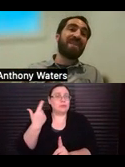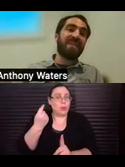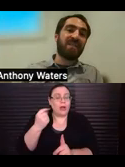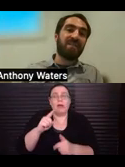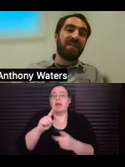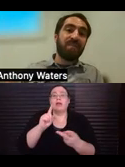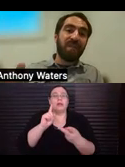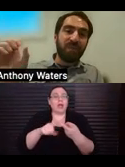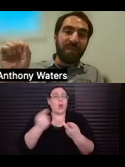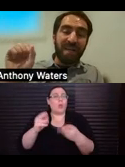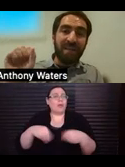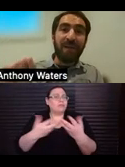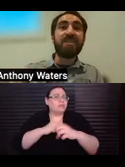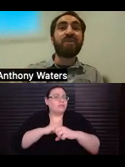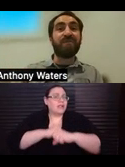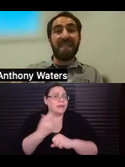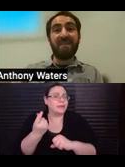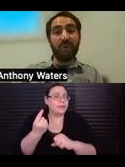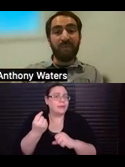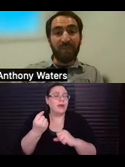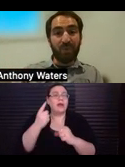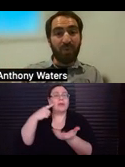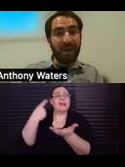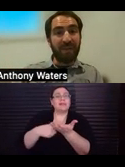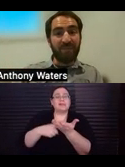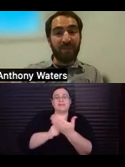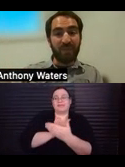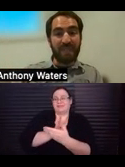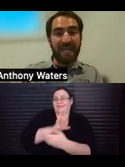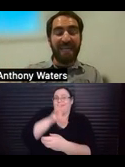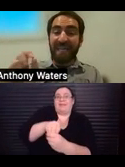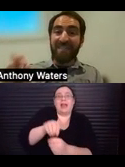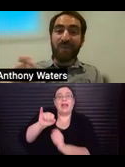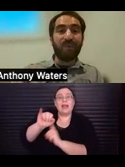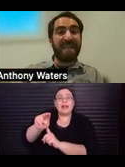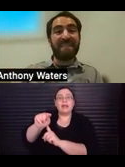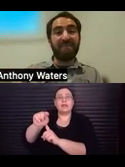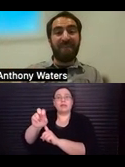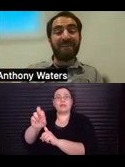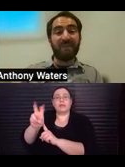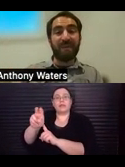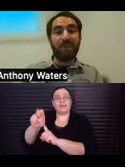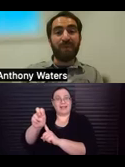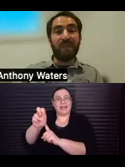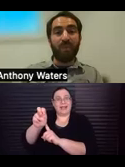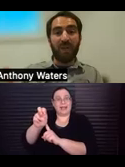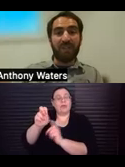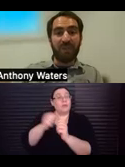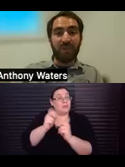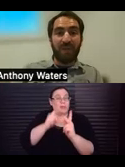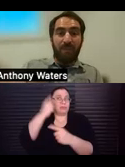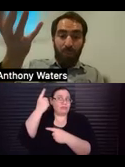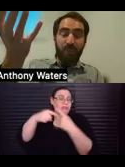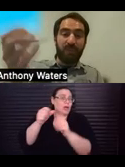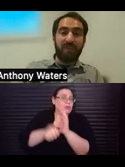some protection? Because when we talk about intervening with people who are at risk for suicide, it's those protective factors that we really want